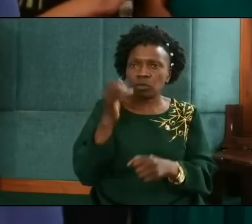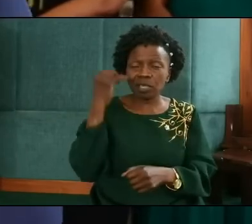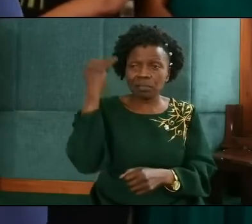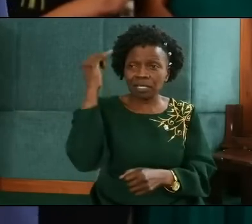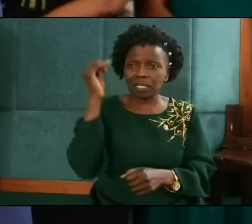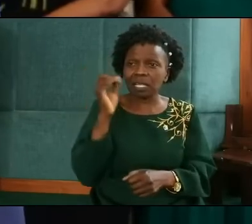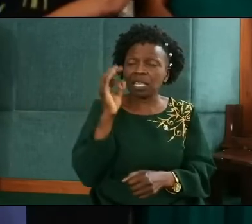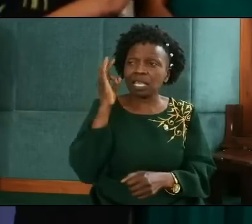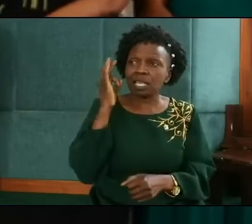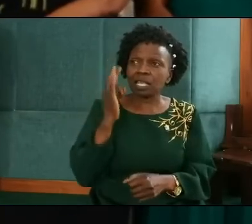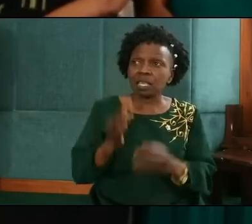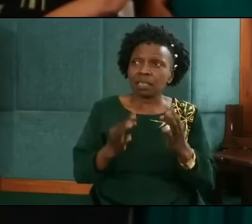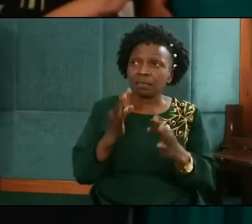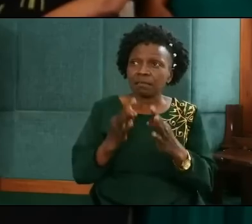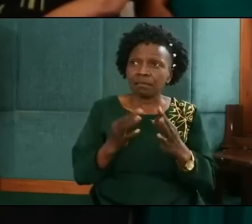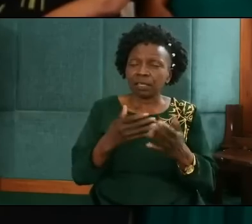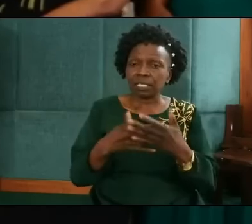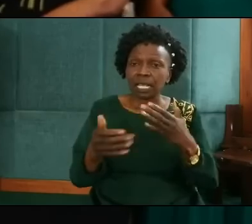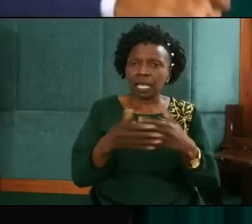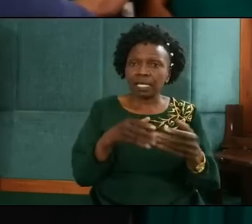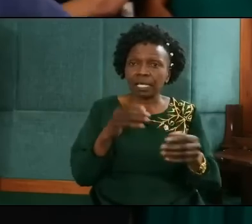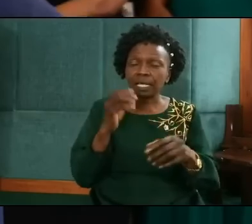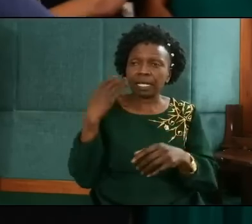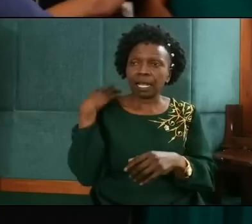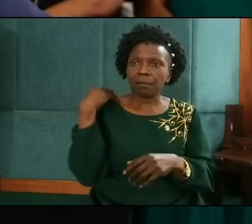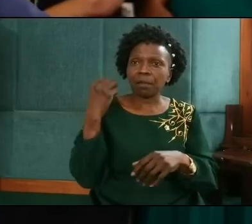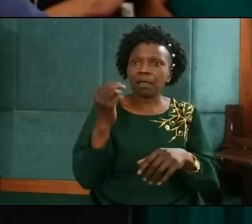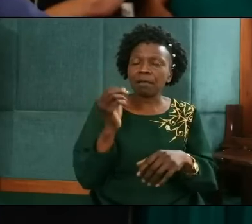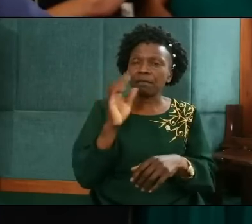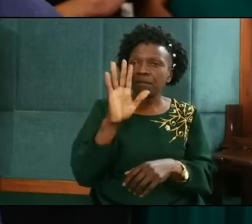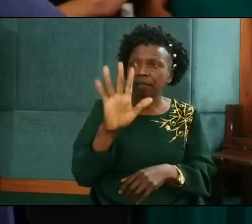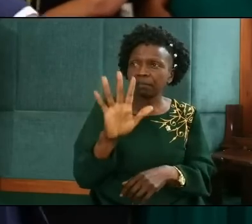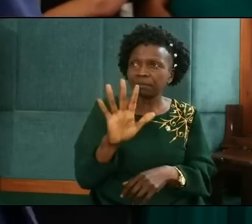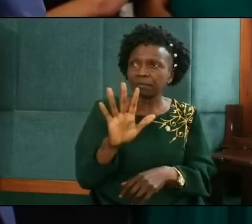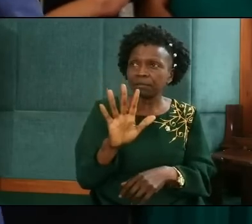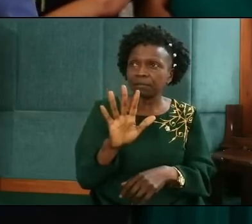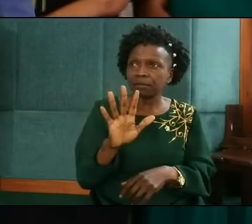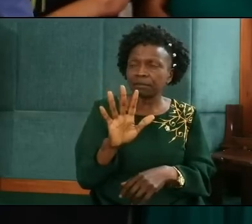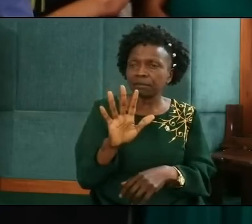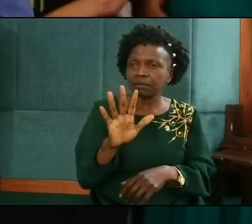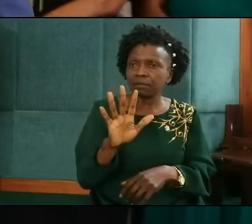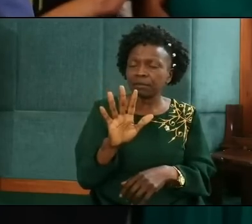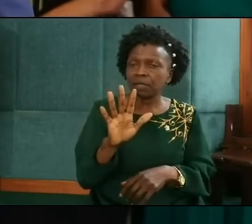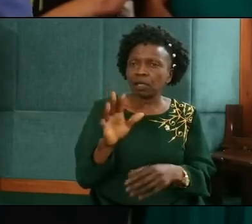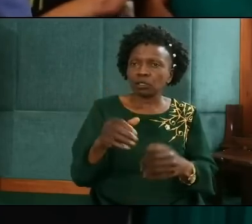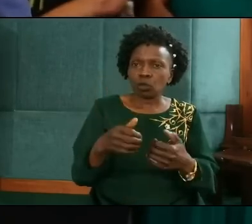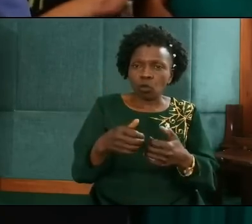if sign number 5 had burst open last week?